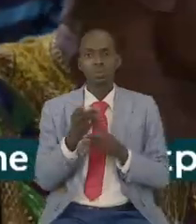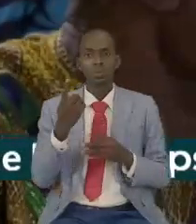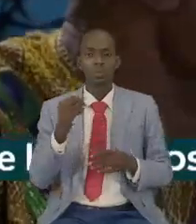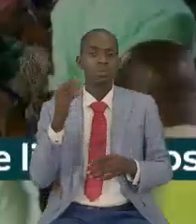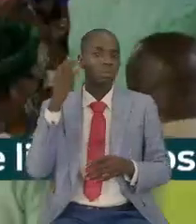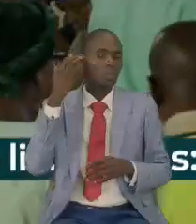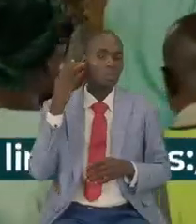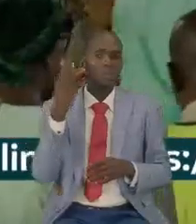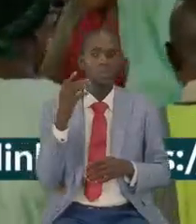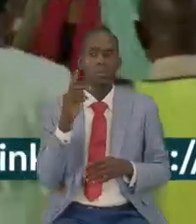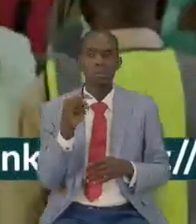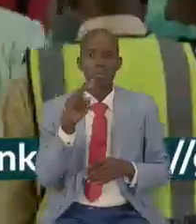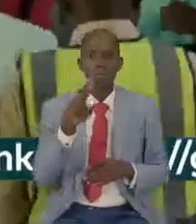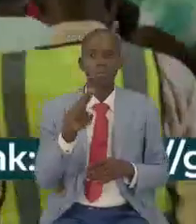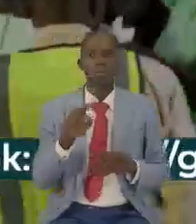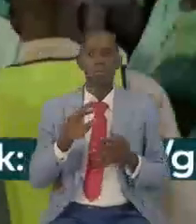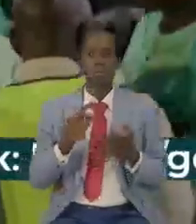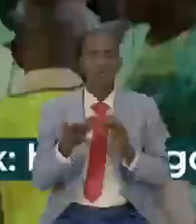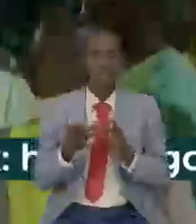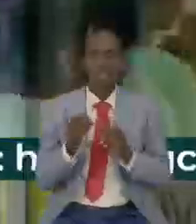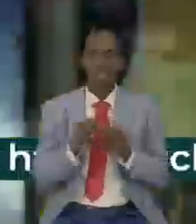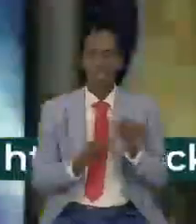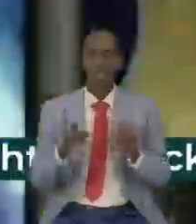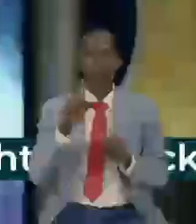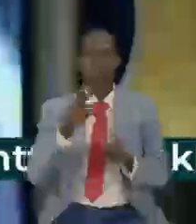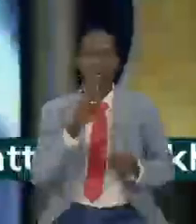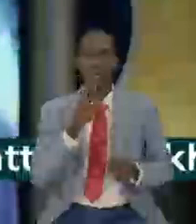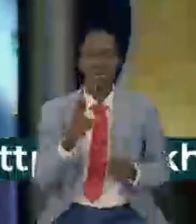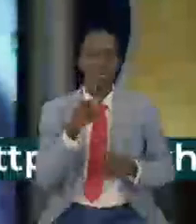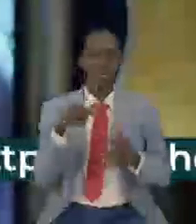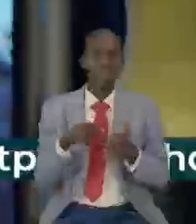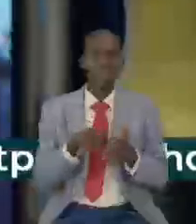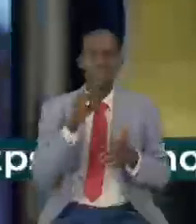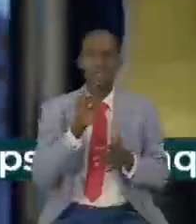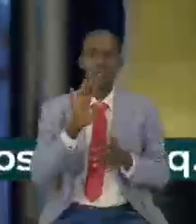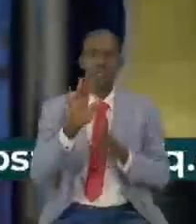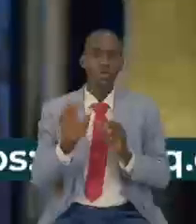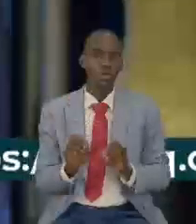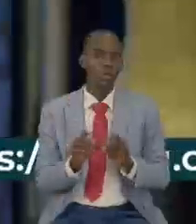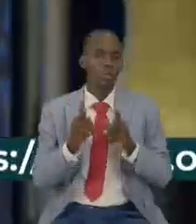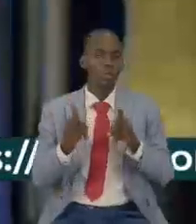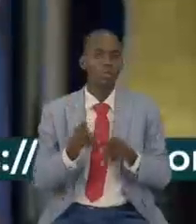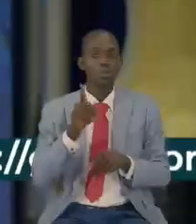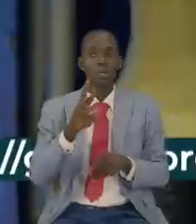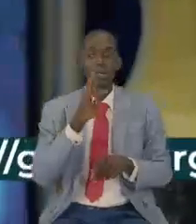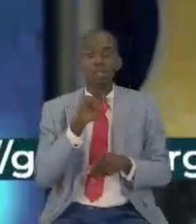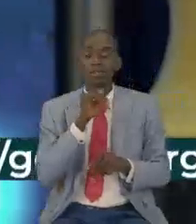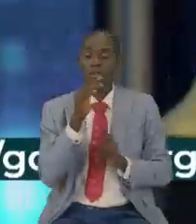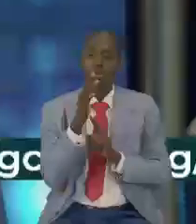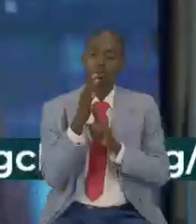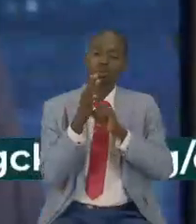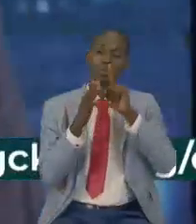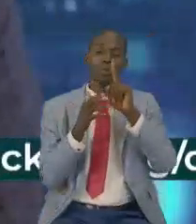are, this is your chance. You are not tall enough by yourself to touch heaven,